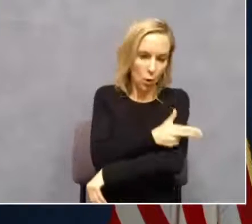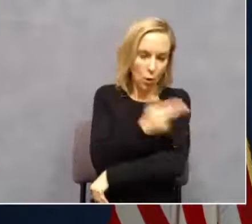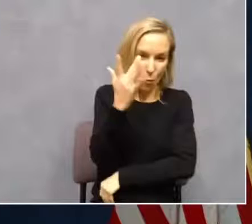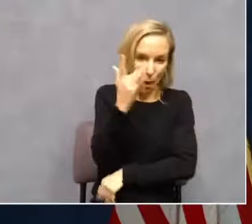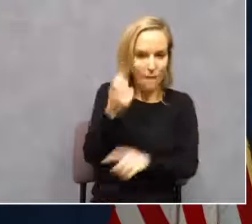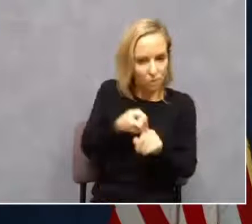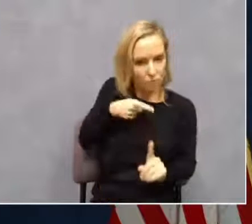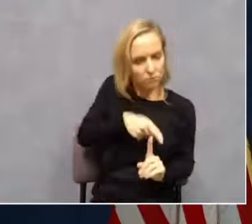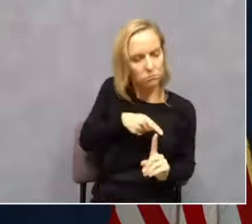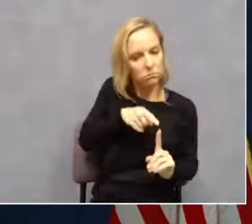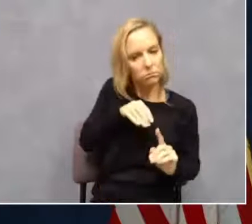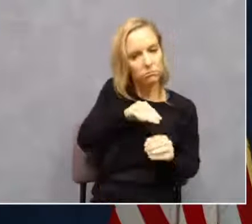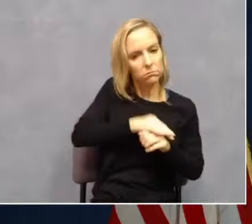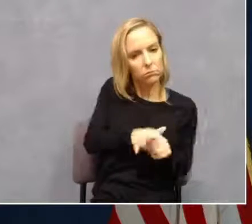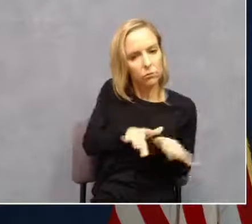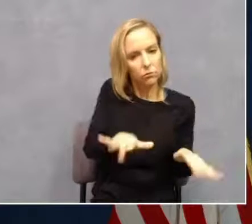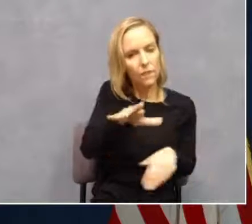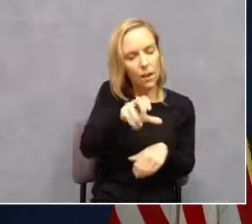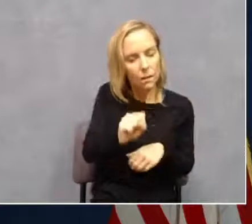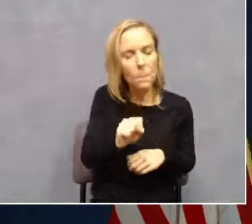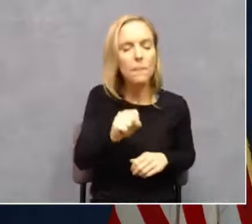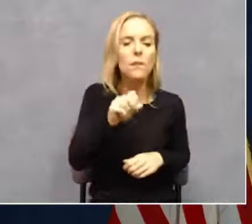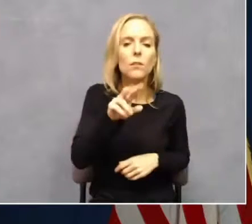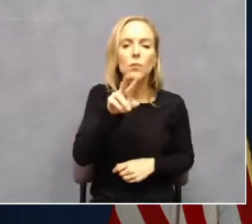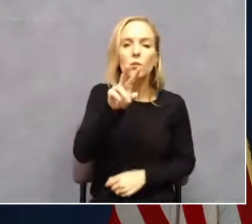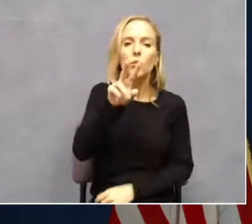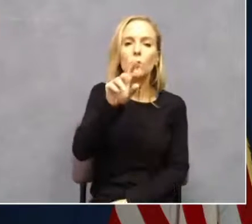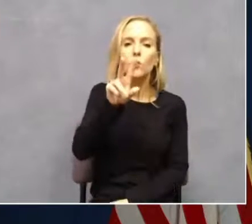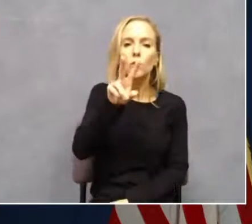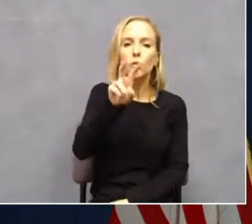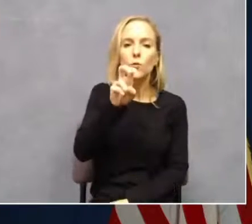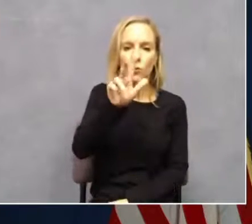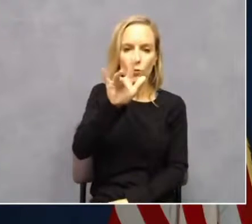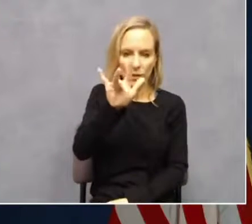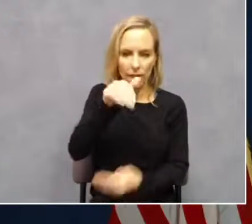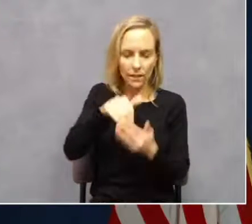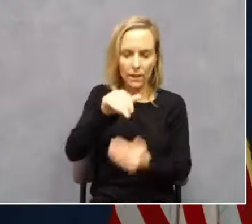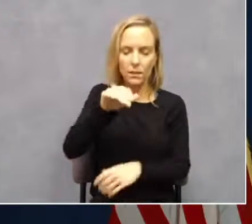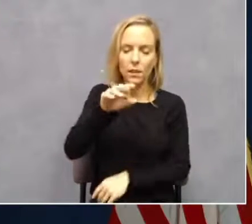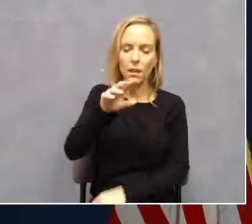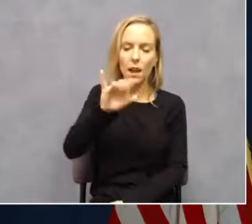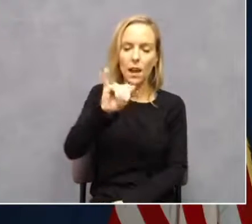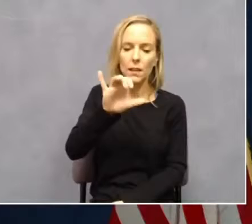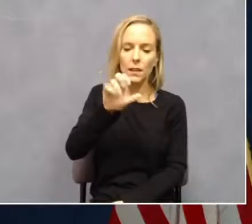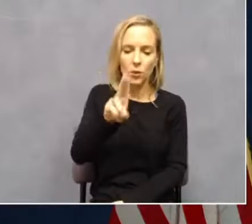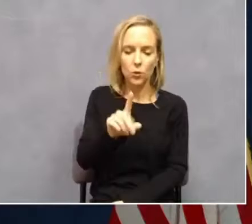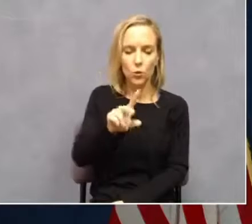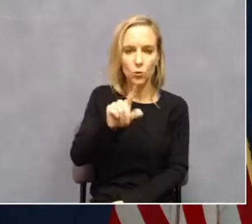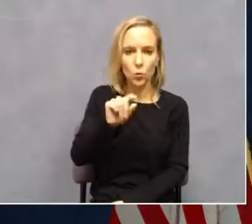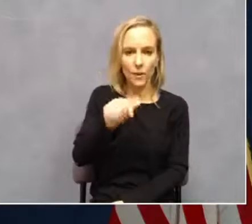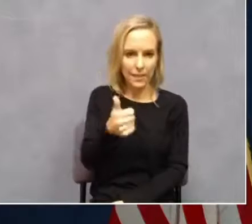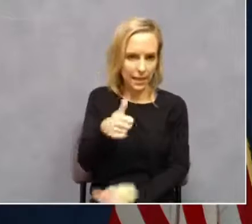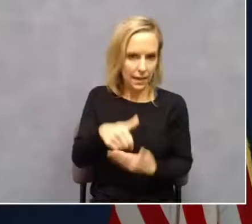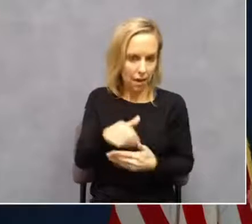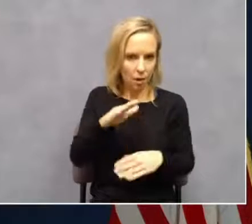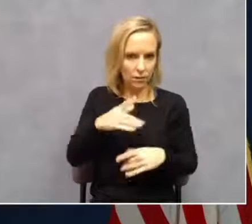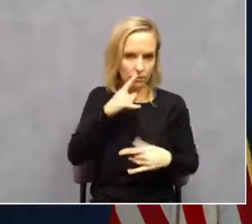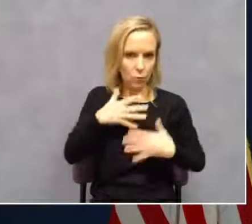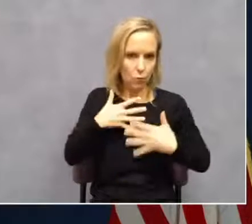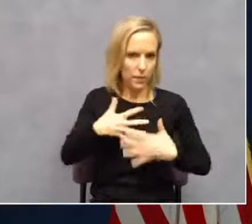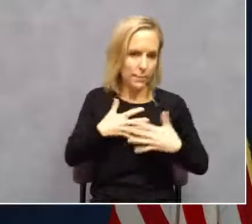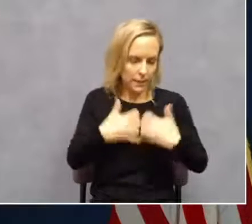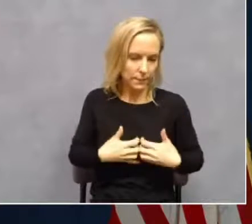COVID-19, 235 in the ICU, and 110 are on a ventilator. What we see